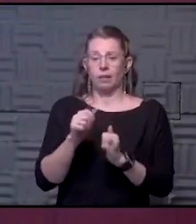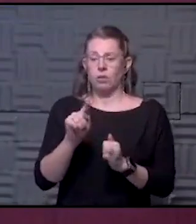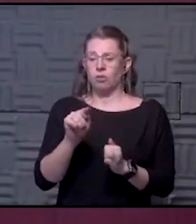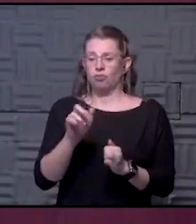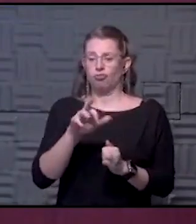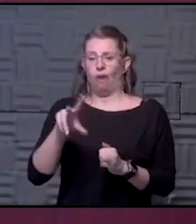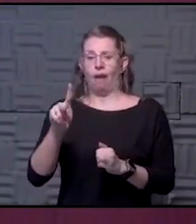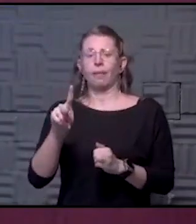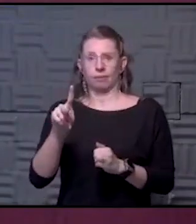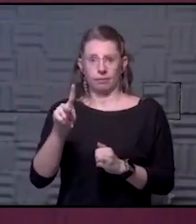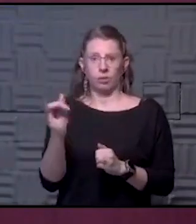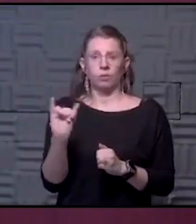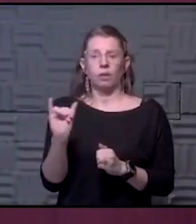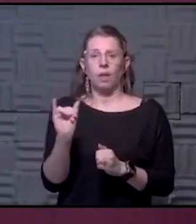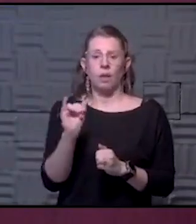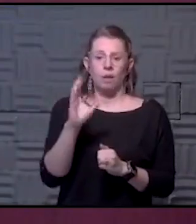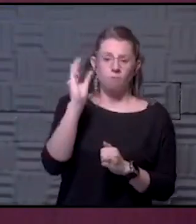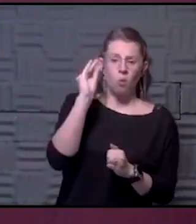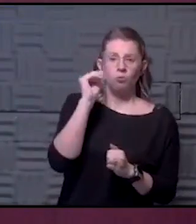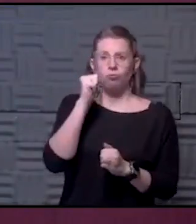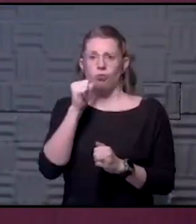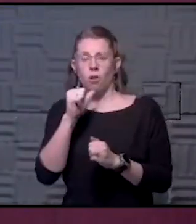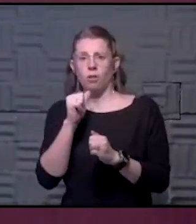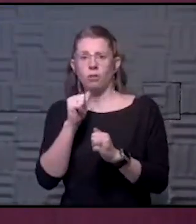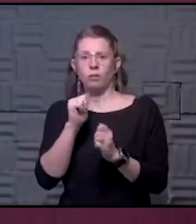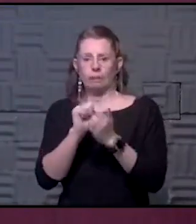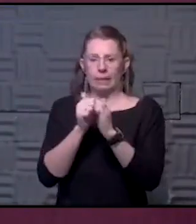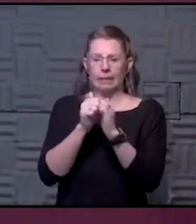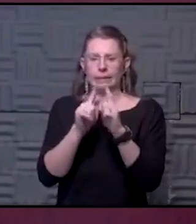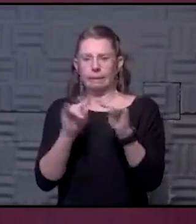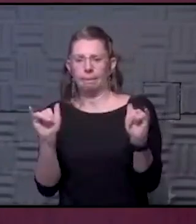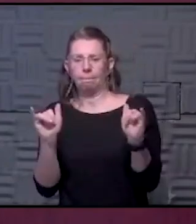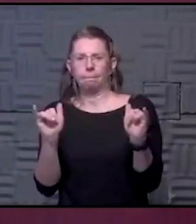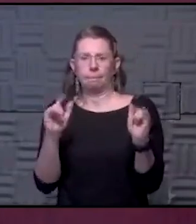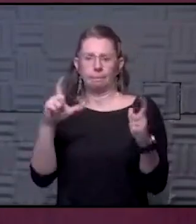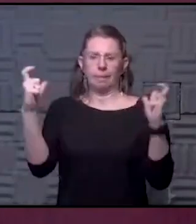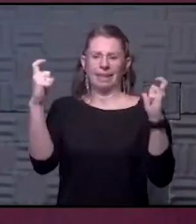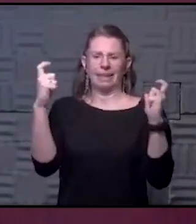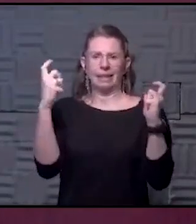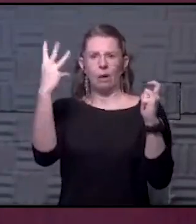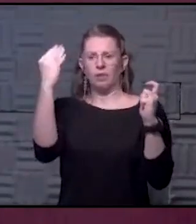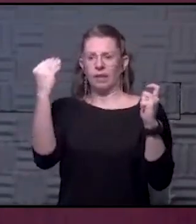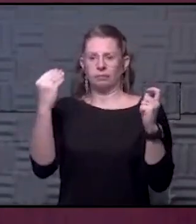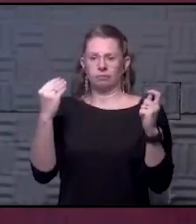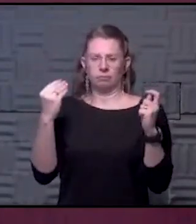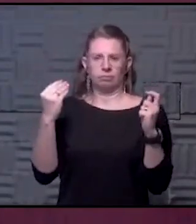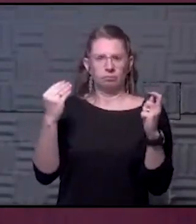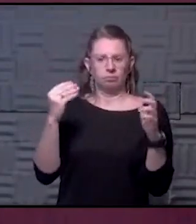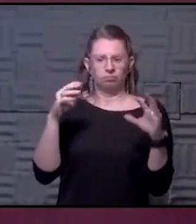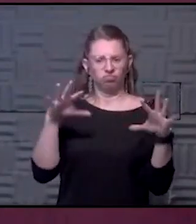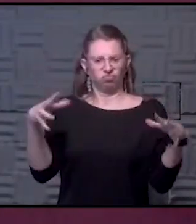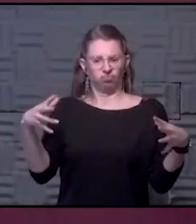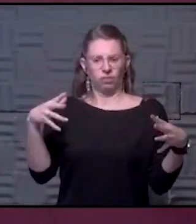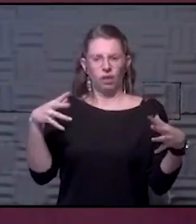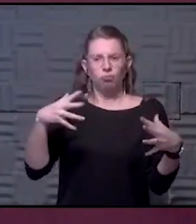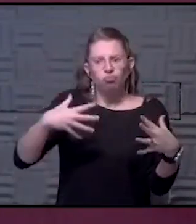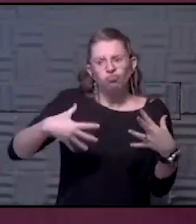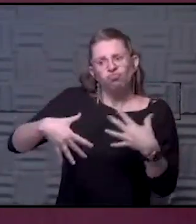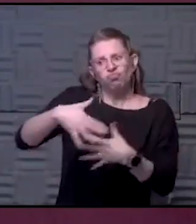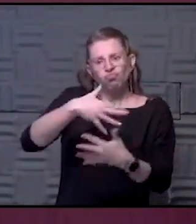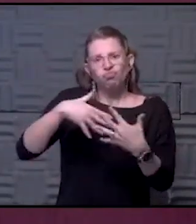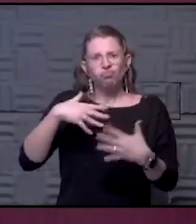is a sport, you know, we got boys and girls competing at the same time. It's in a big outdoor venue, but, you know, they like to congregate. They